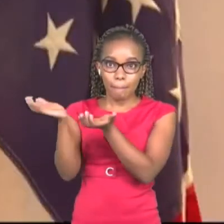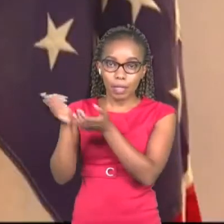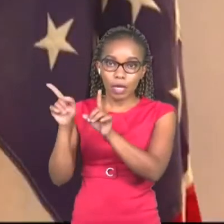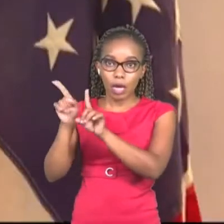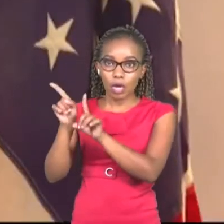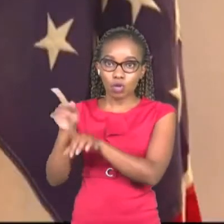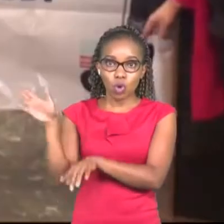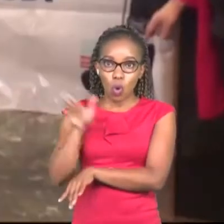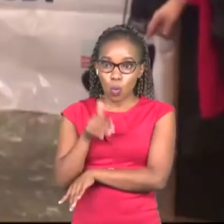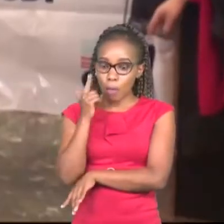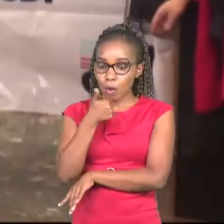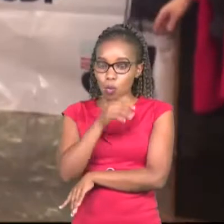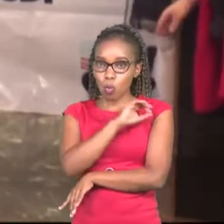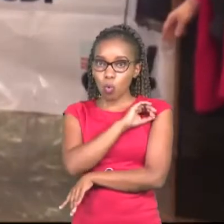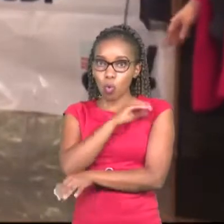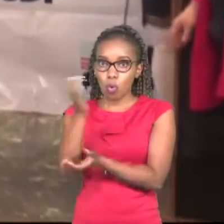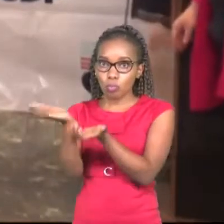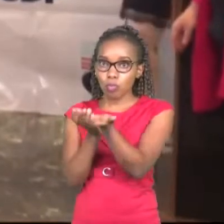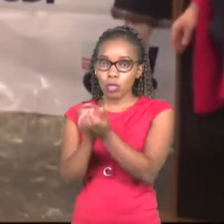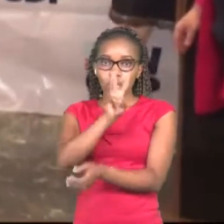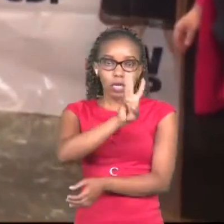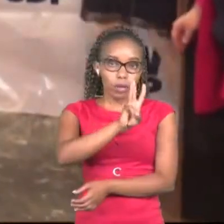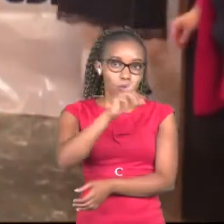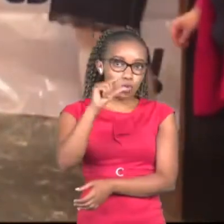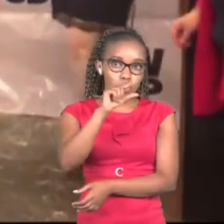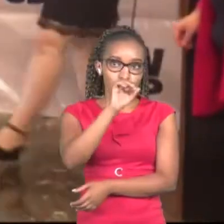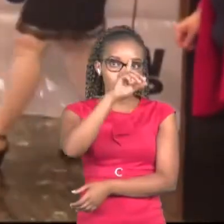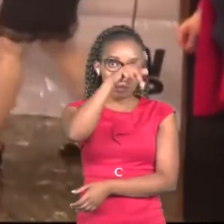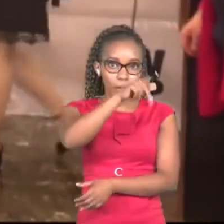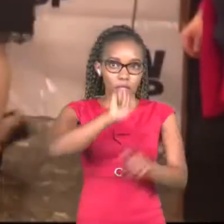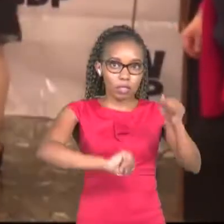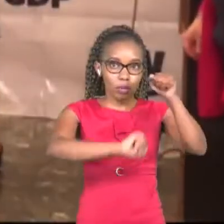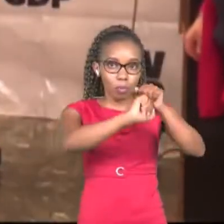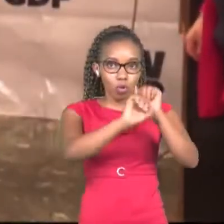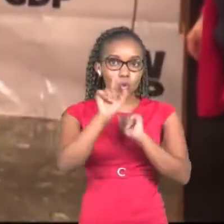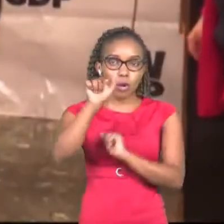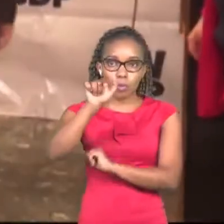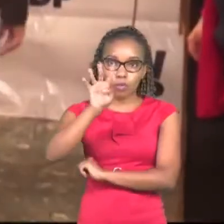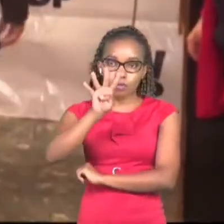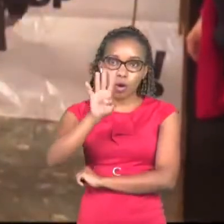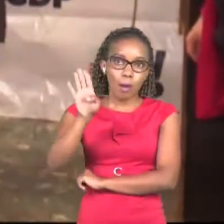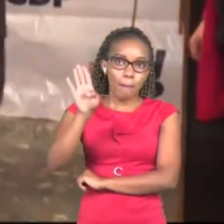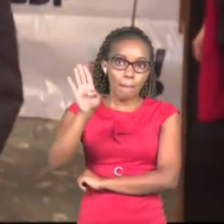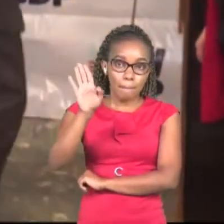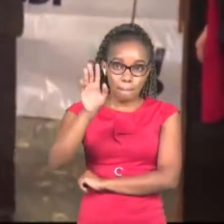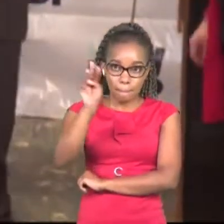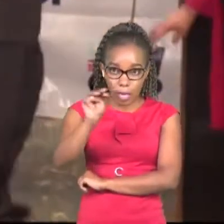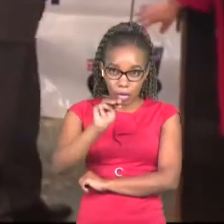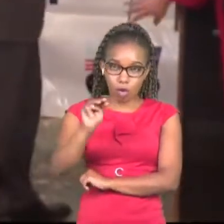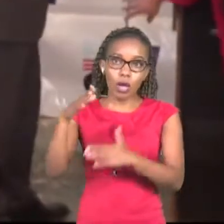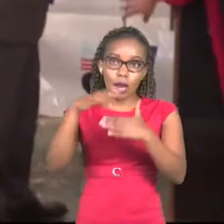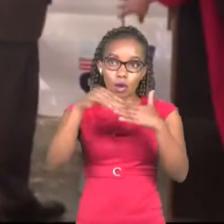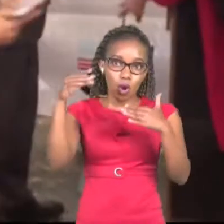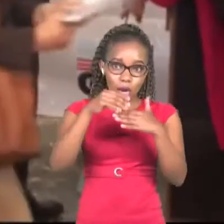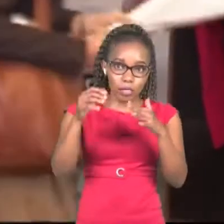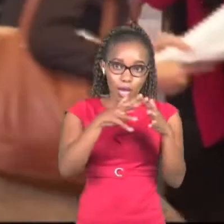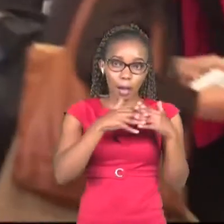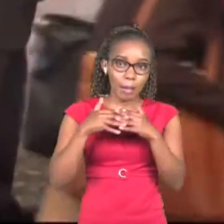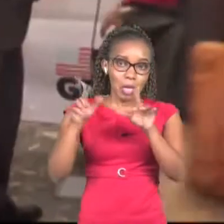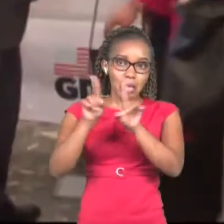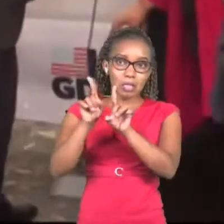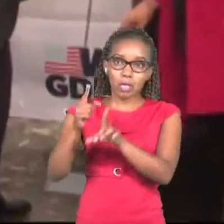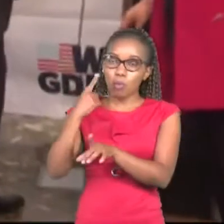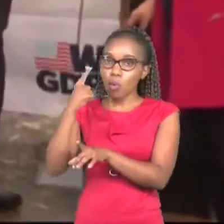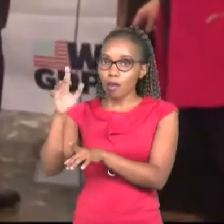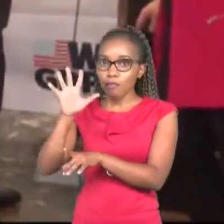women-owned businesses. WGDP support over 1.4 million US dollars, which is equivalent to 152 million